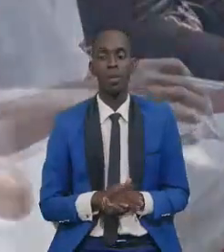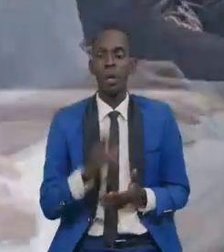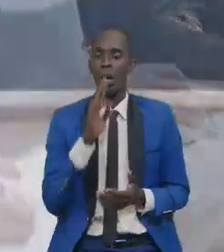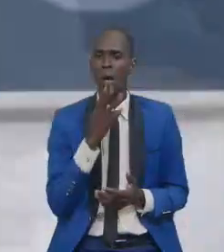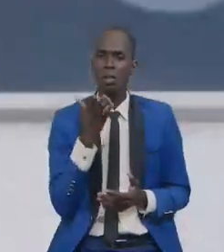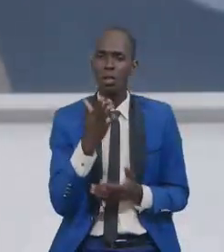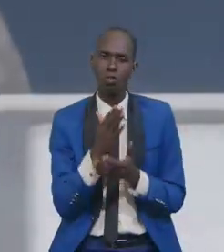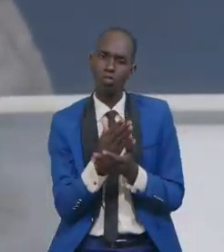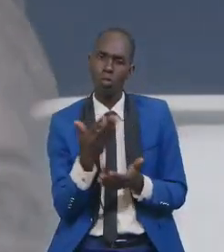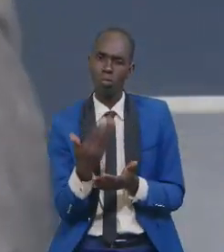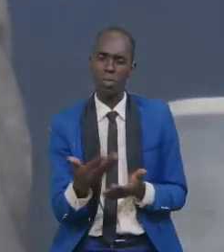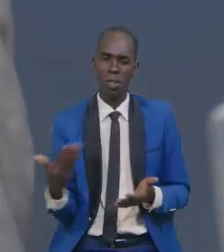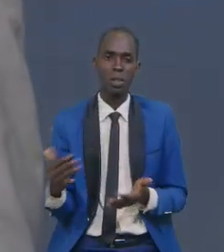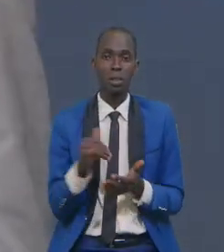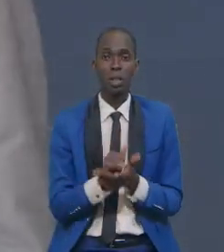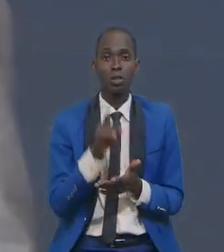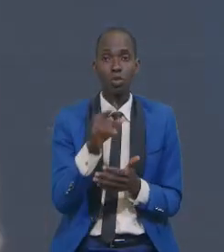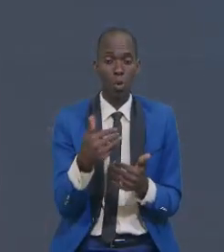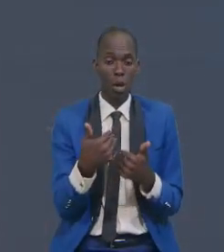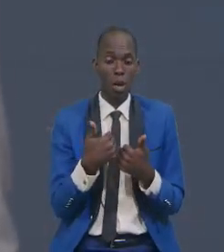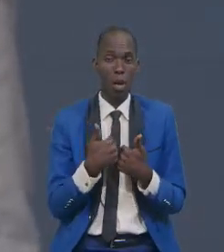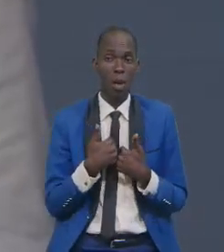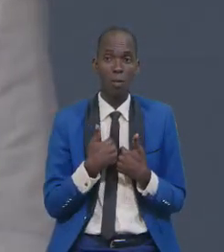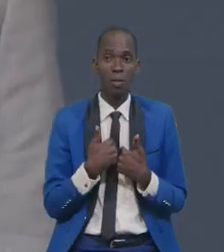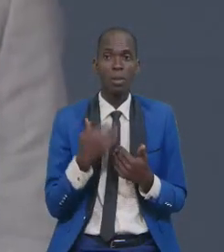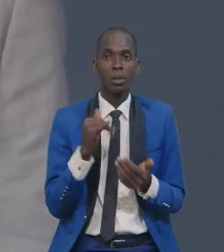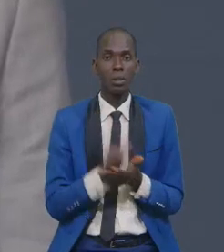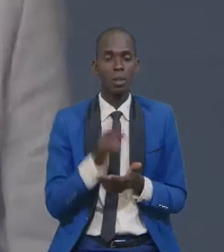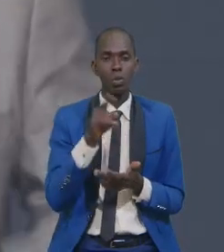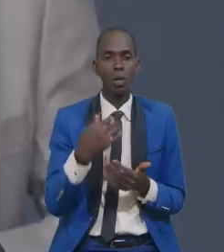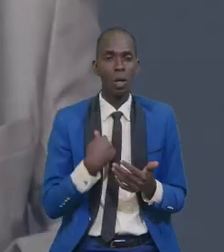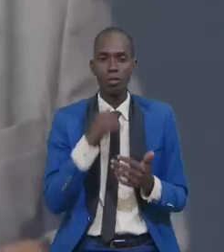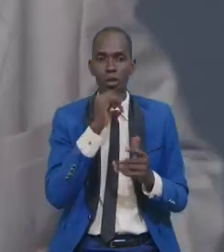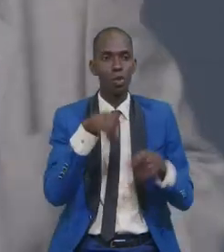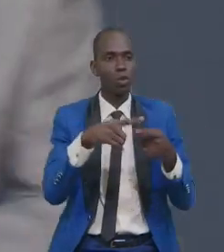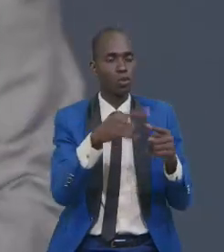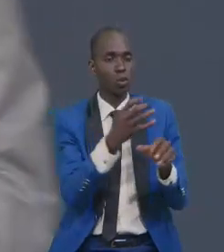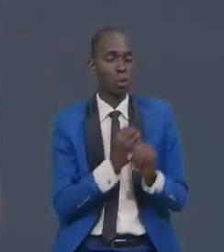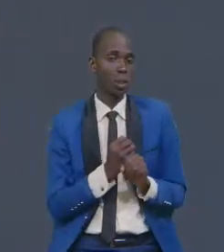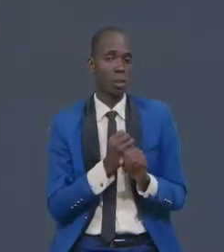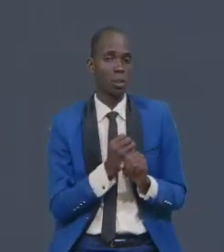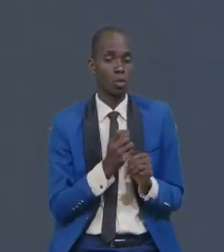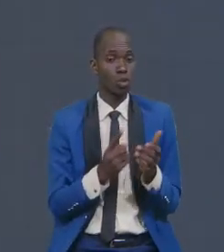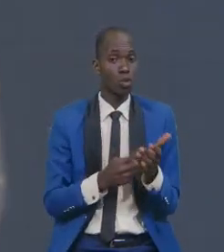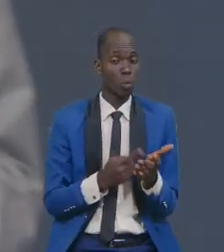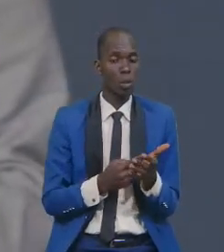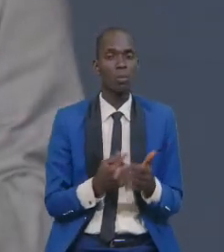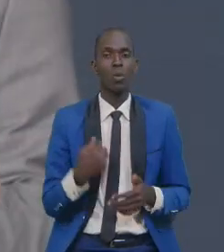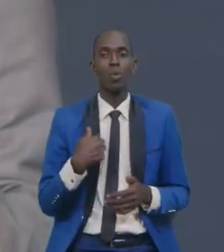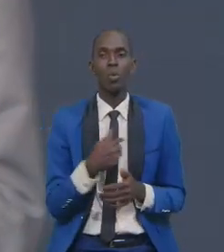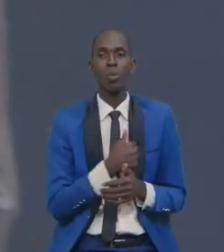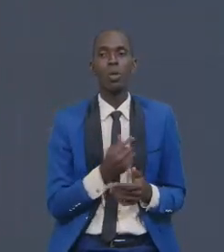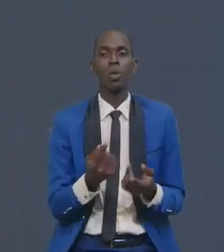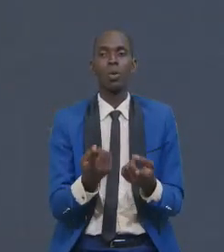you have, you have not gone to claim? Sometimes you come out